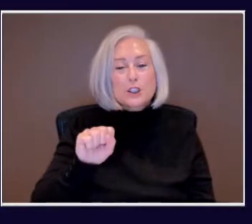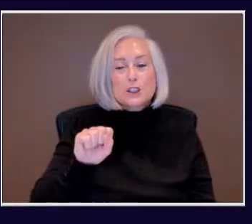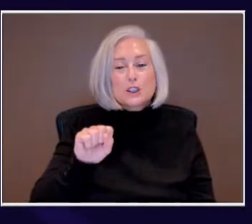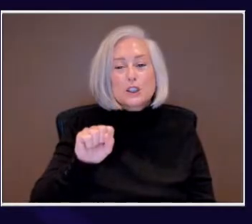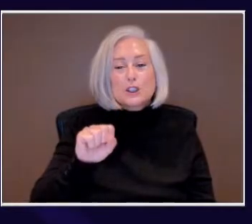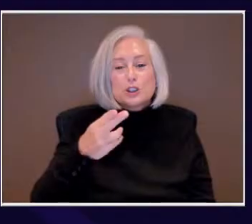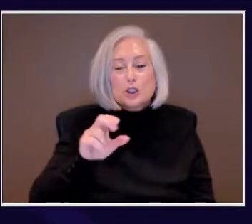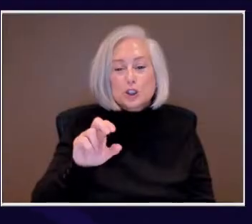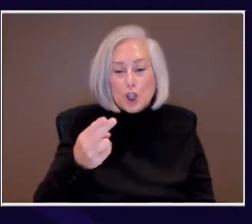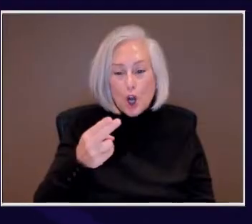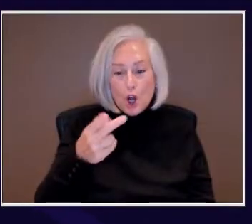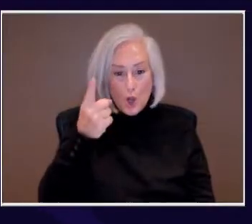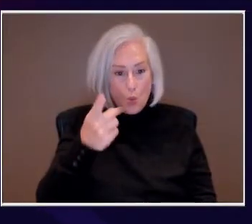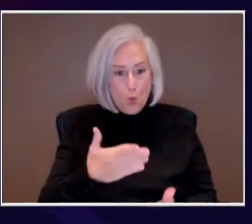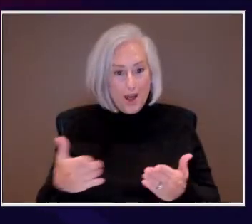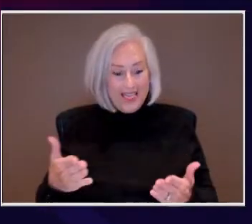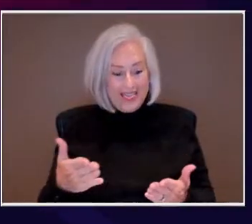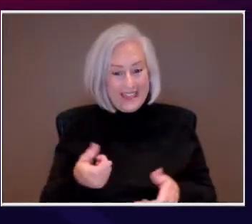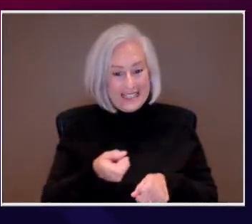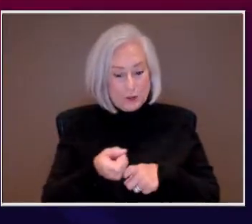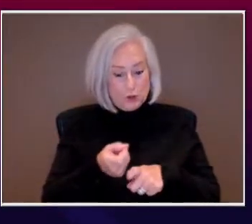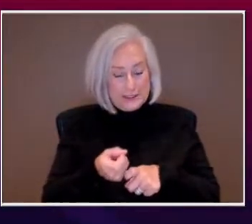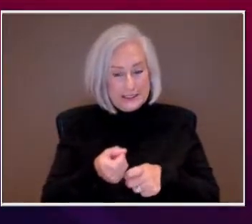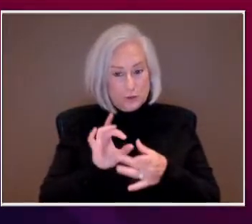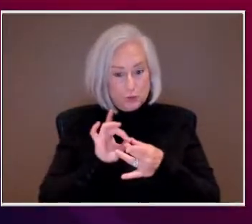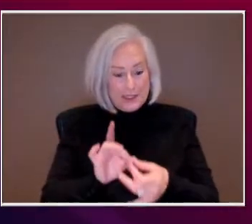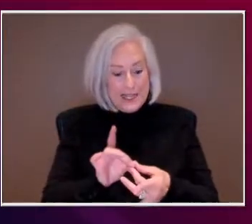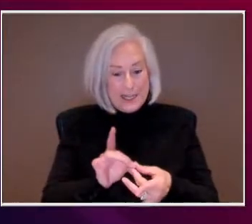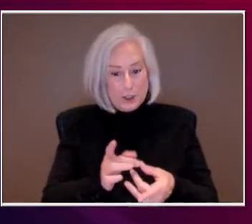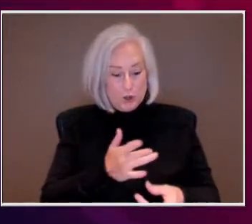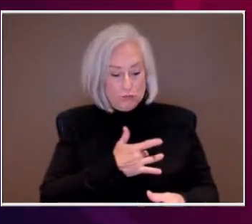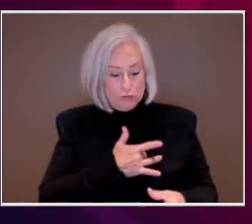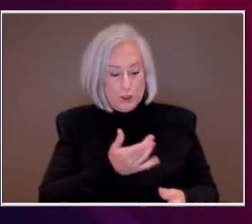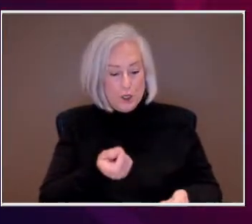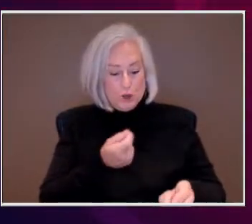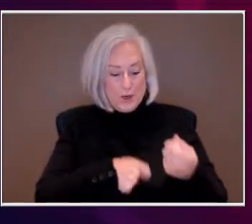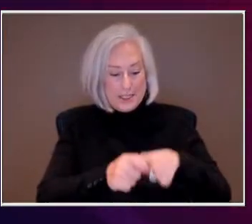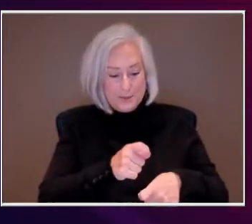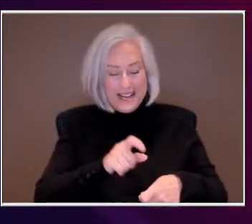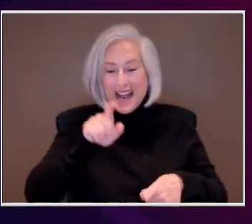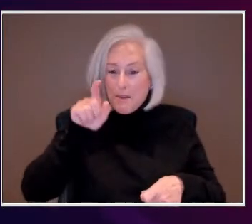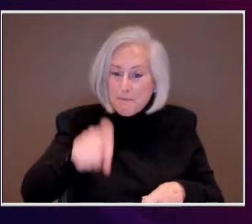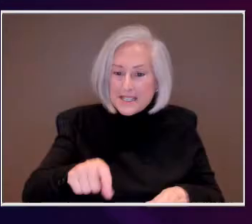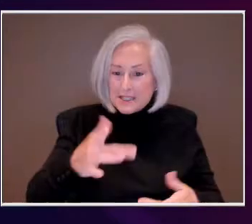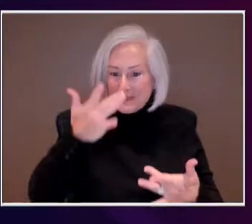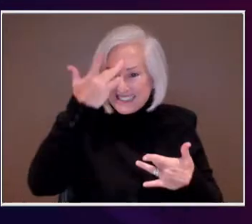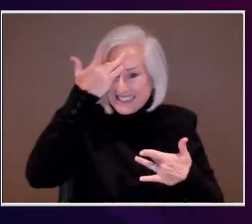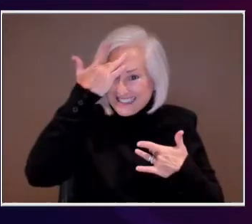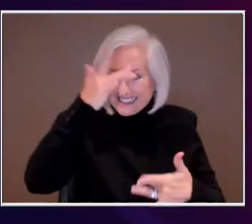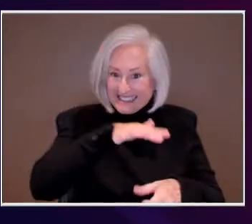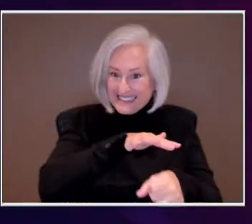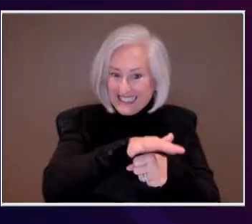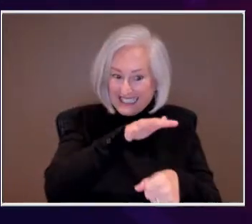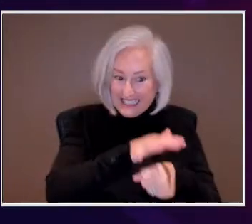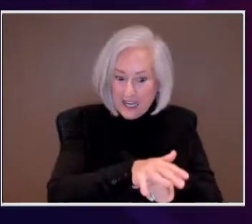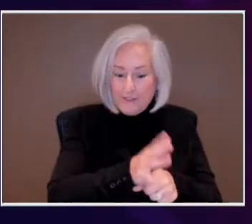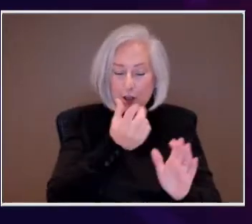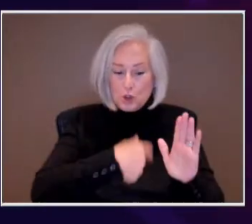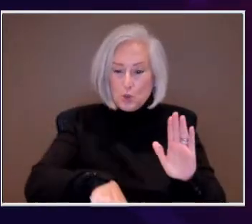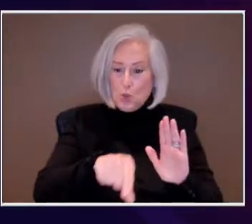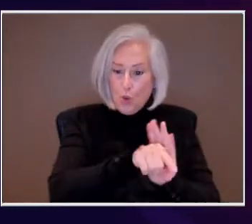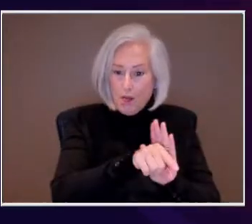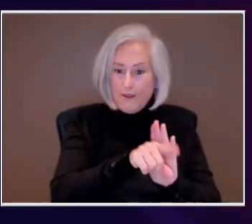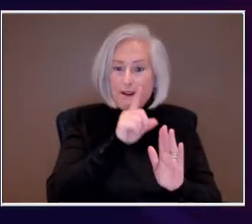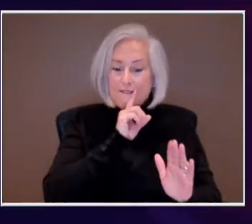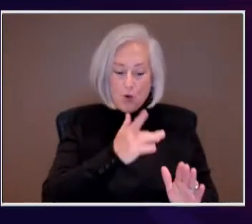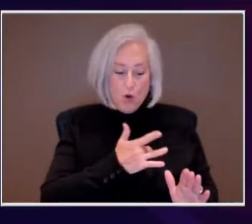tricky about transplants is that you say Robert had to be sick enough to qualify for a heart transplant, yet healthy enough to